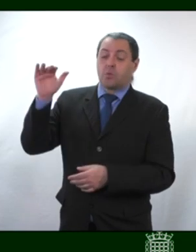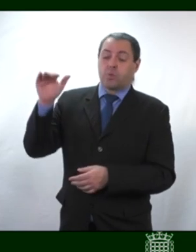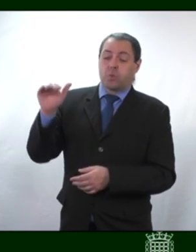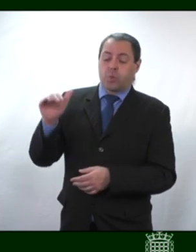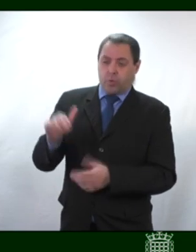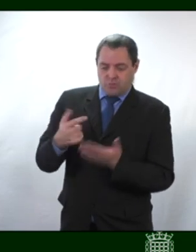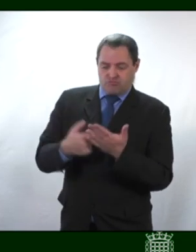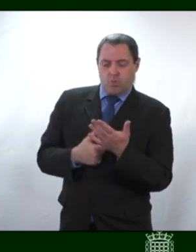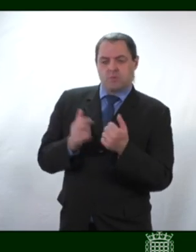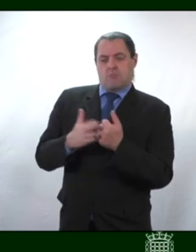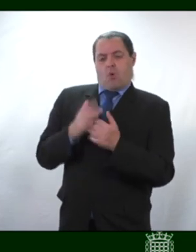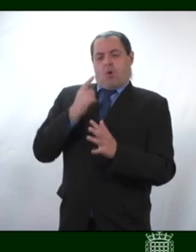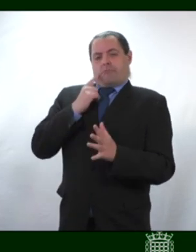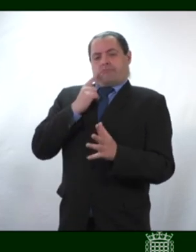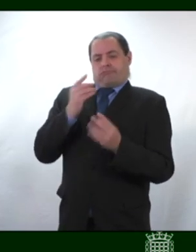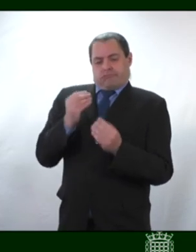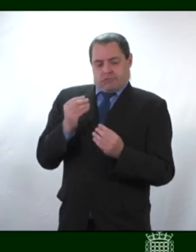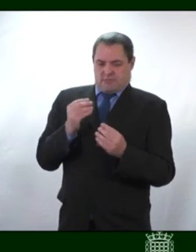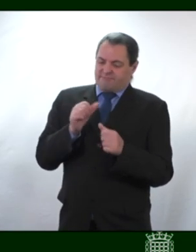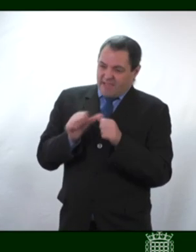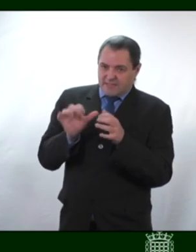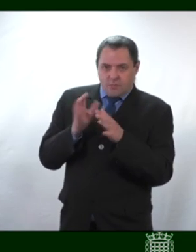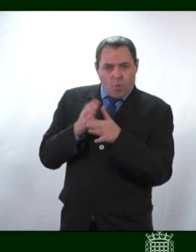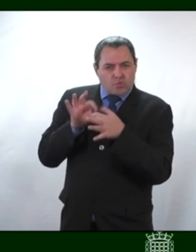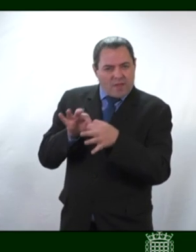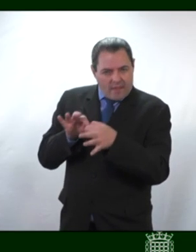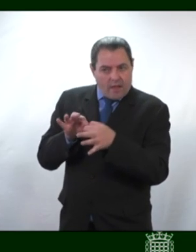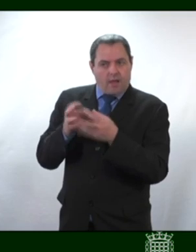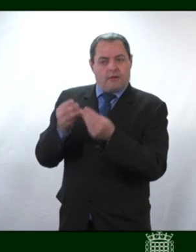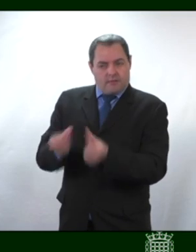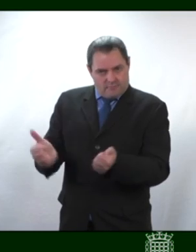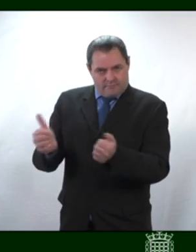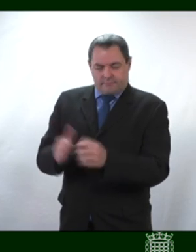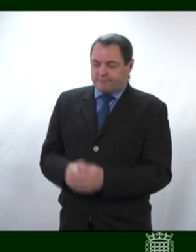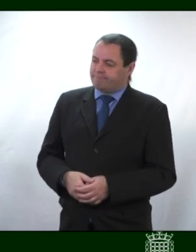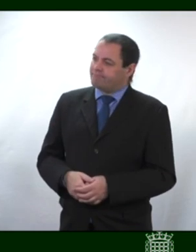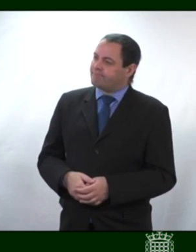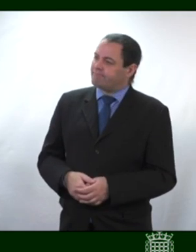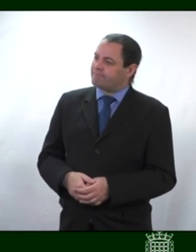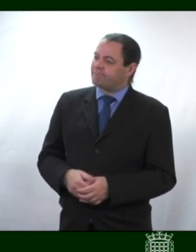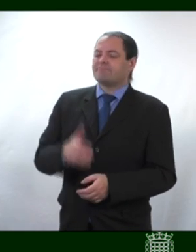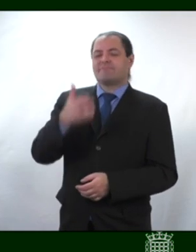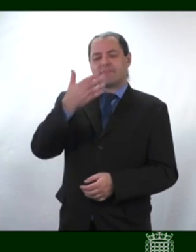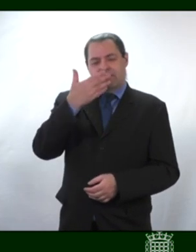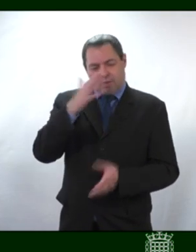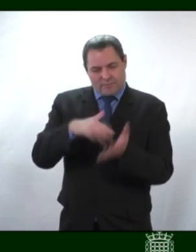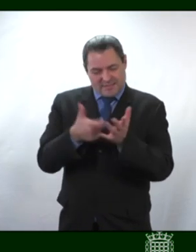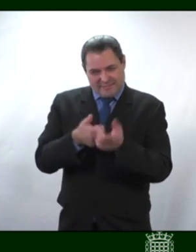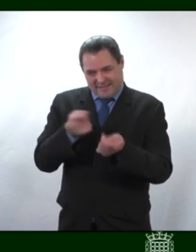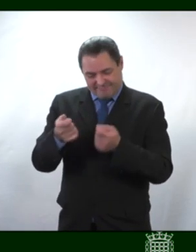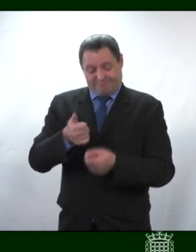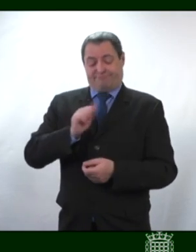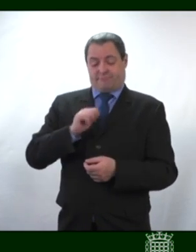those restrictions, and that's best done working together. Thank you, Mr. Speaker. I welcome the setting up of a second